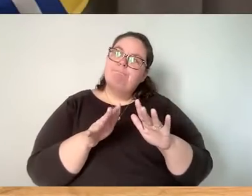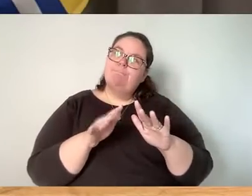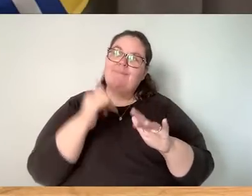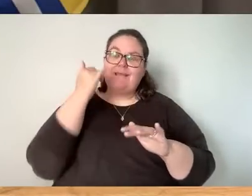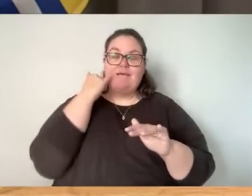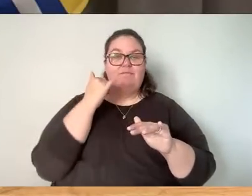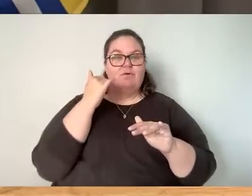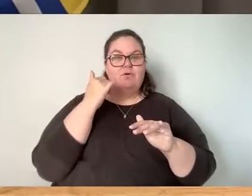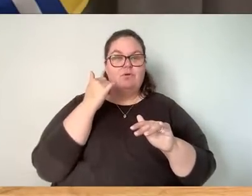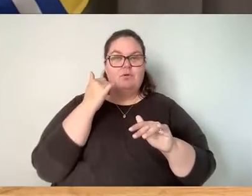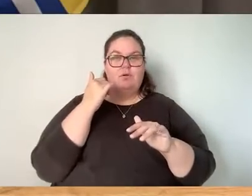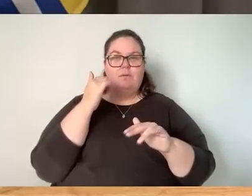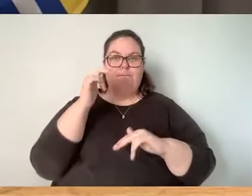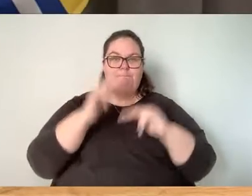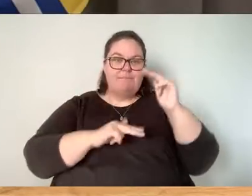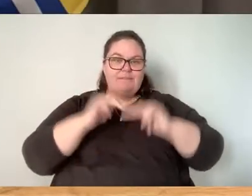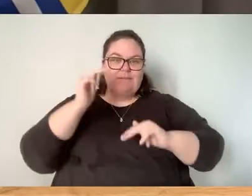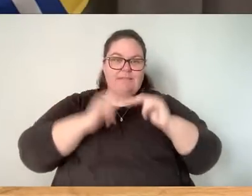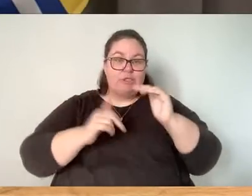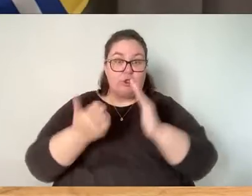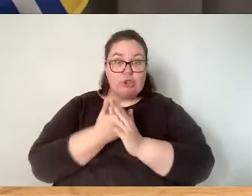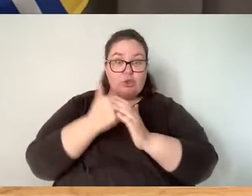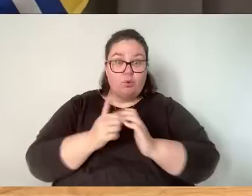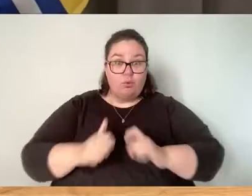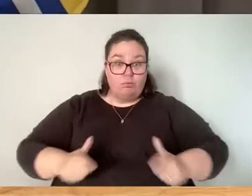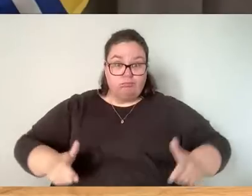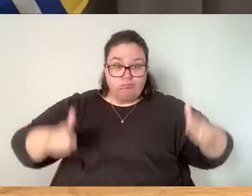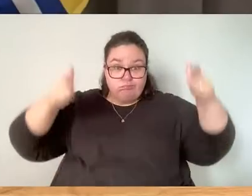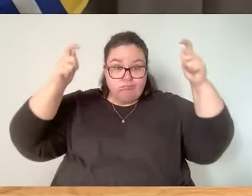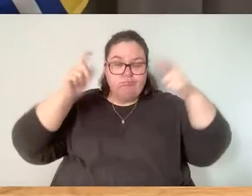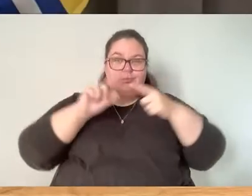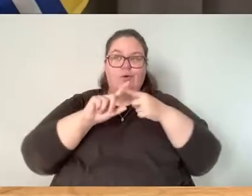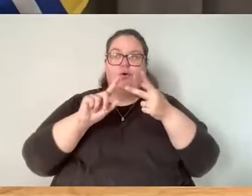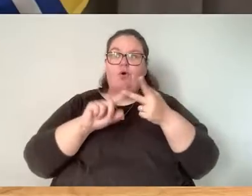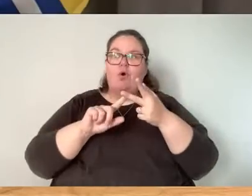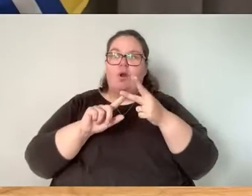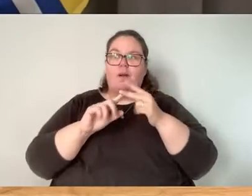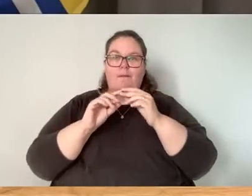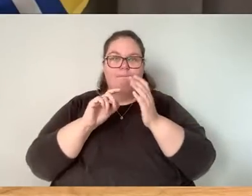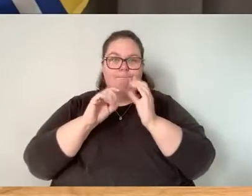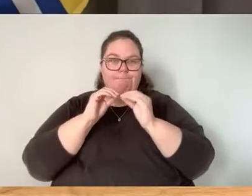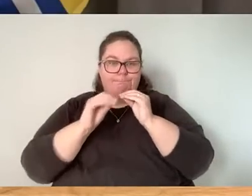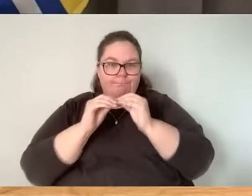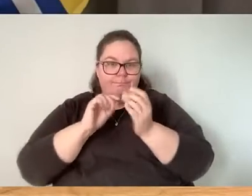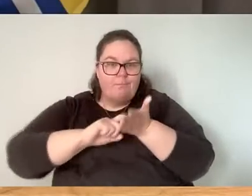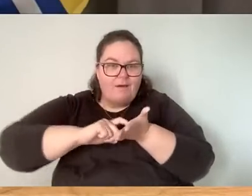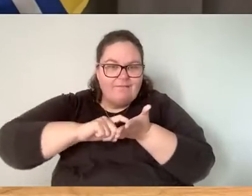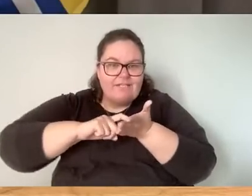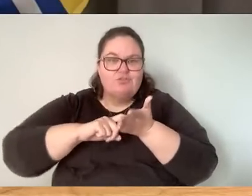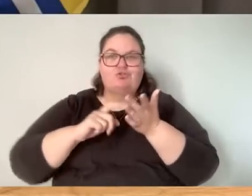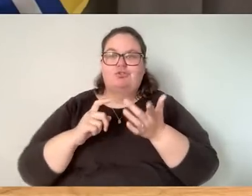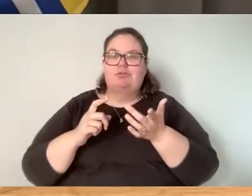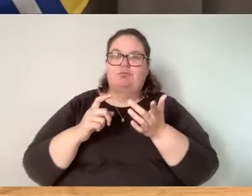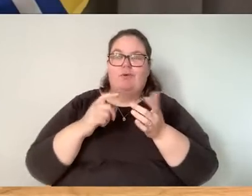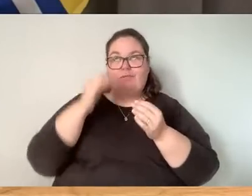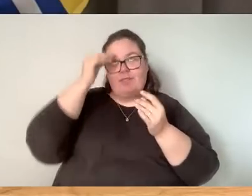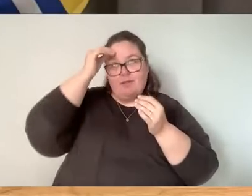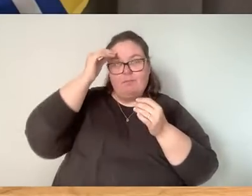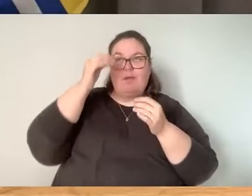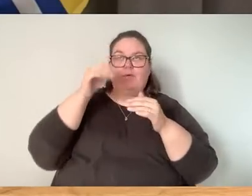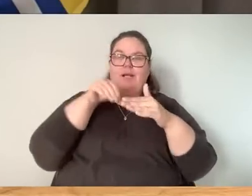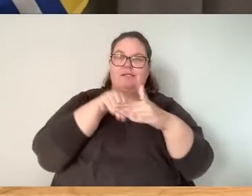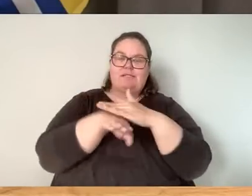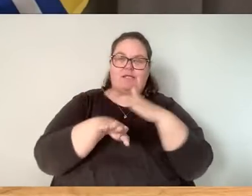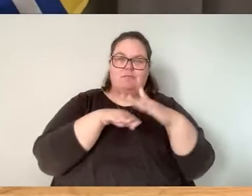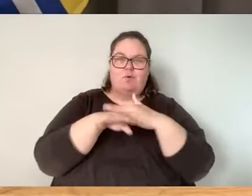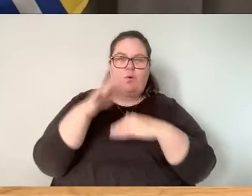or modification, we need to keep in mind. And my objective is really to make sure that in the future we won't talk about accessibility. It